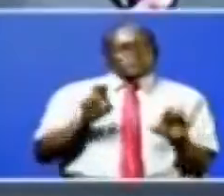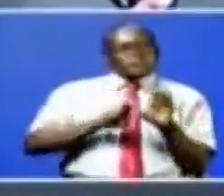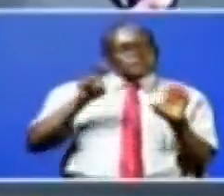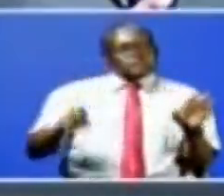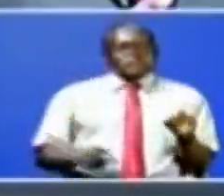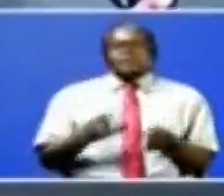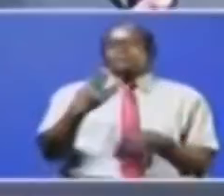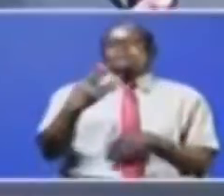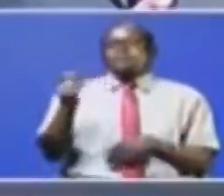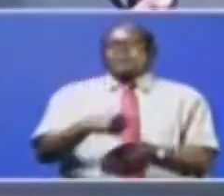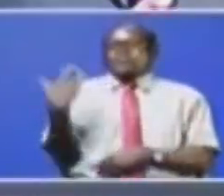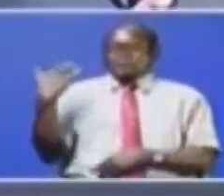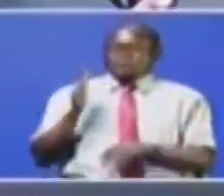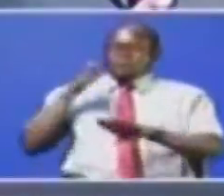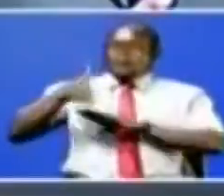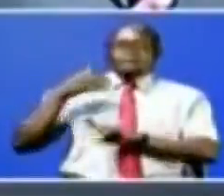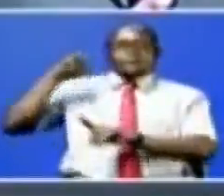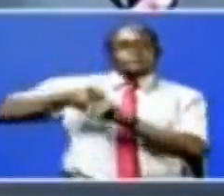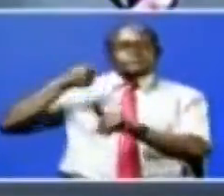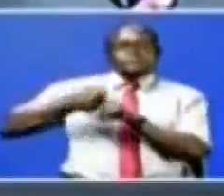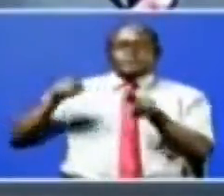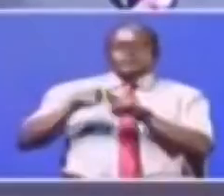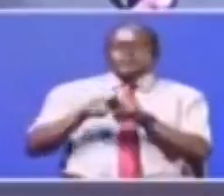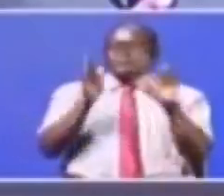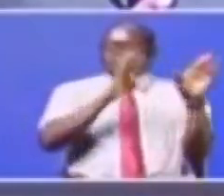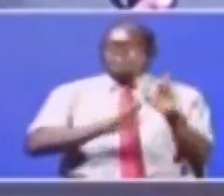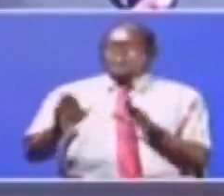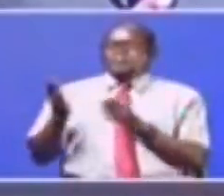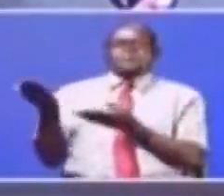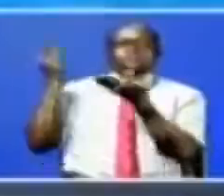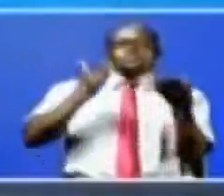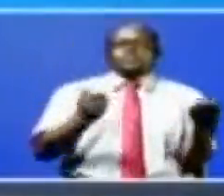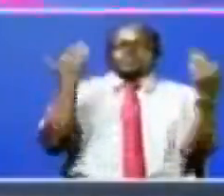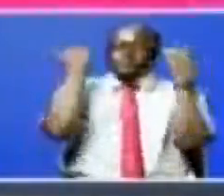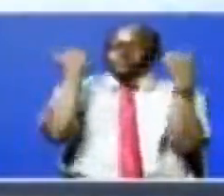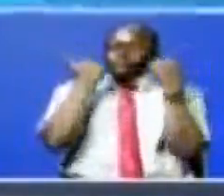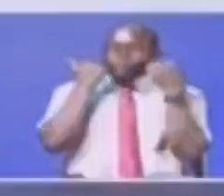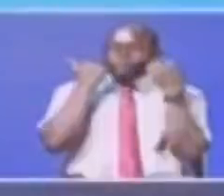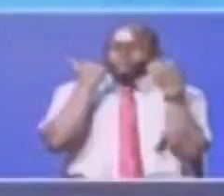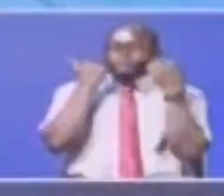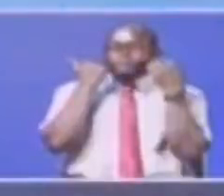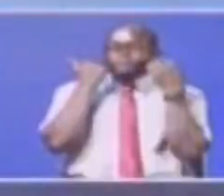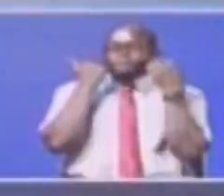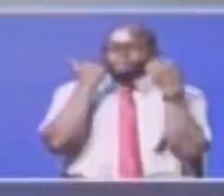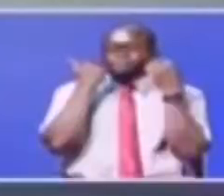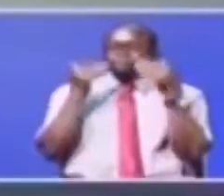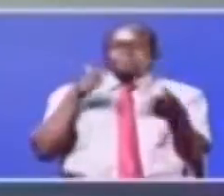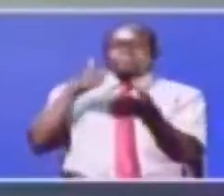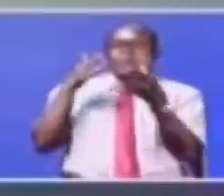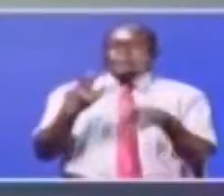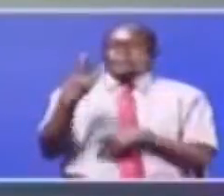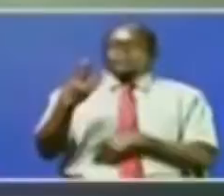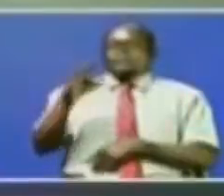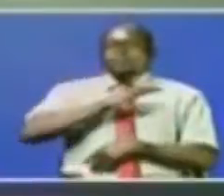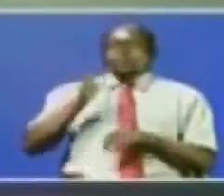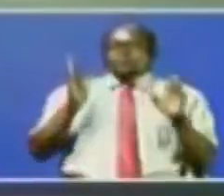this comes as activist Okiya Omtatah also plans to file an application before the High Court barring the four